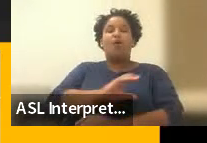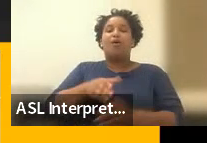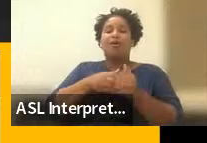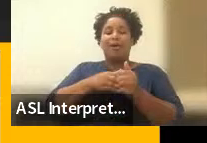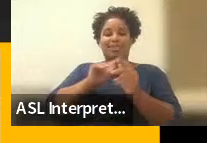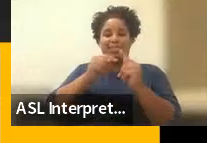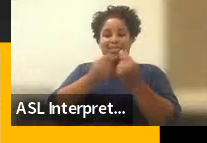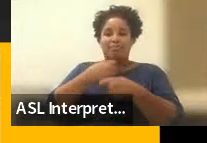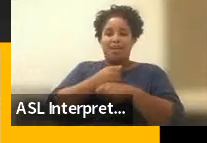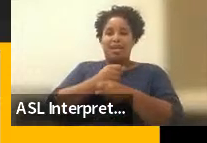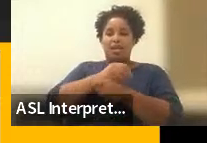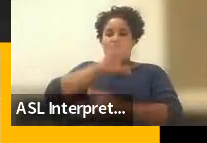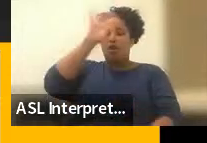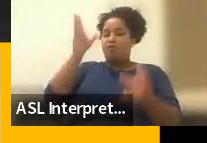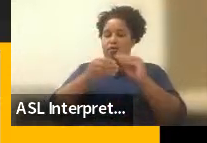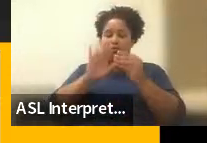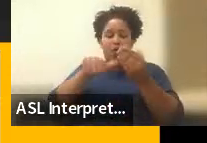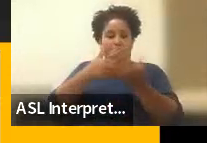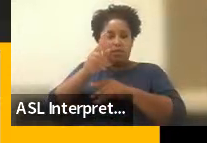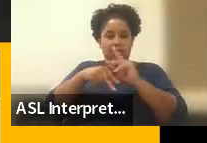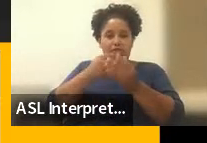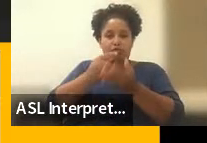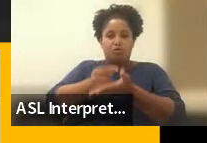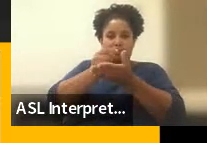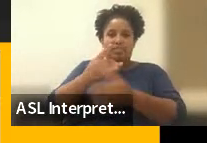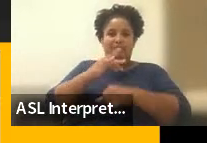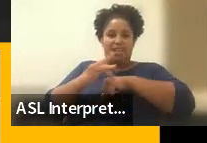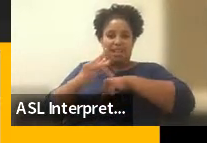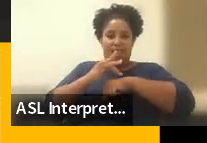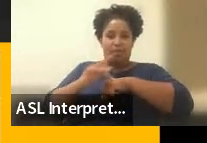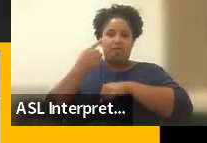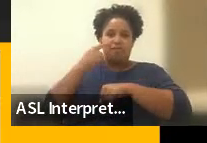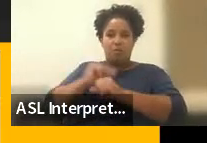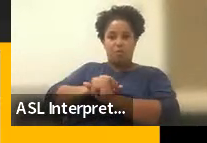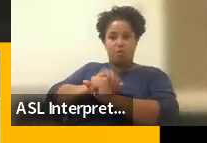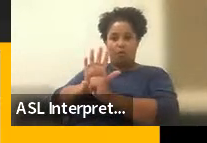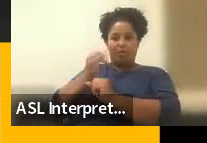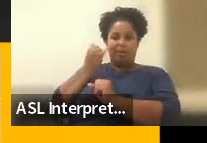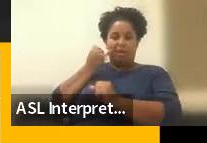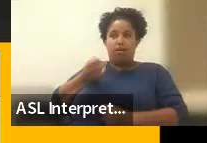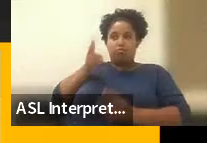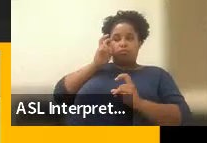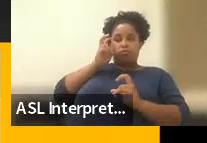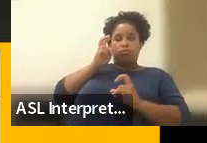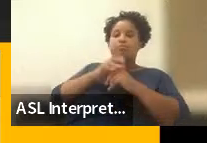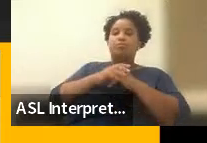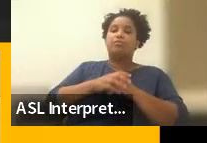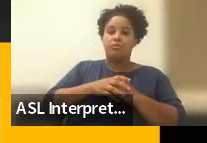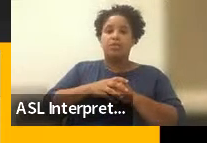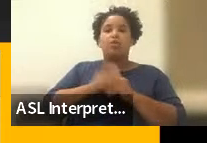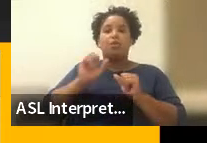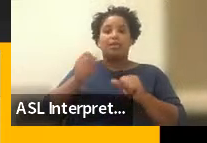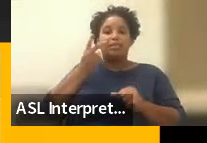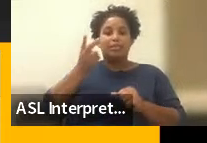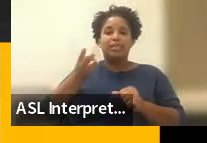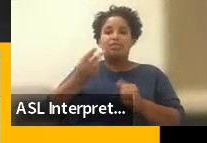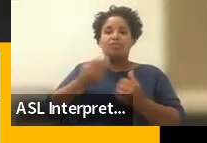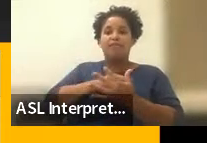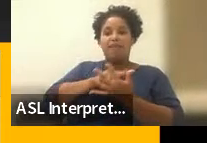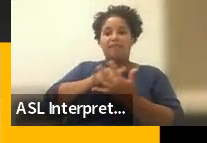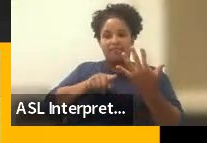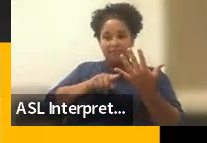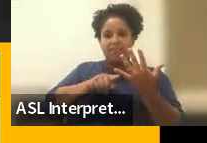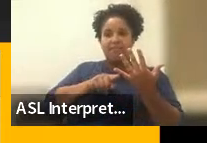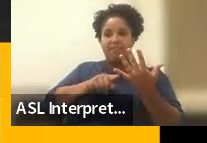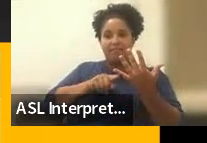you an overview of all of the treatments that are available for COVID-19. So you can see there are 5 therapies that